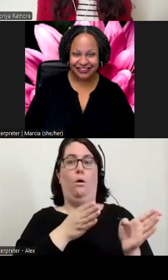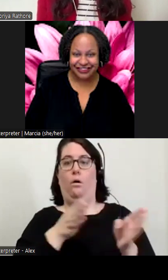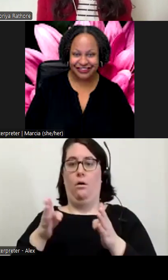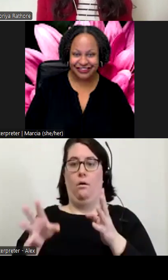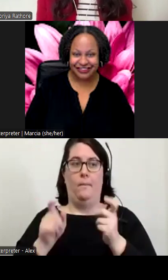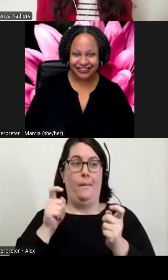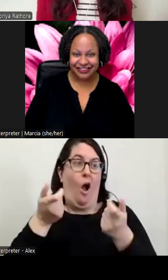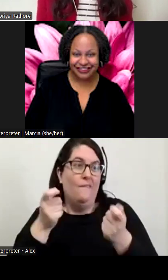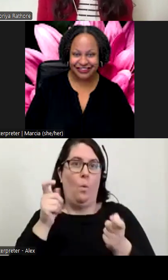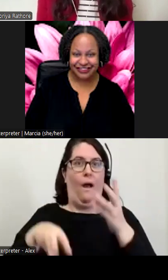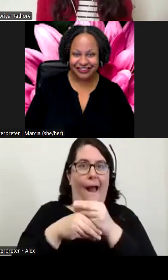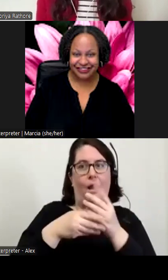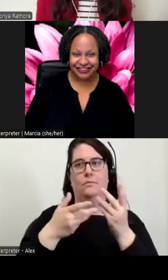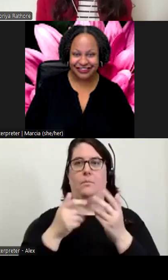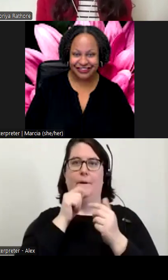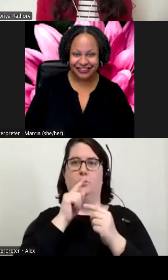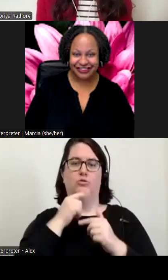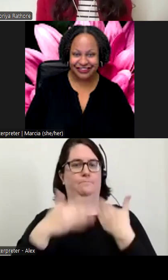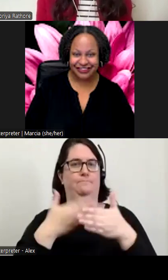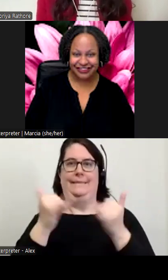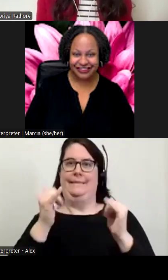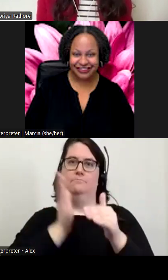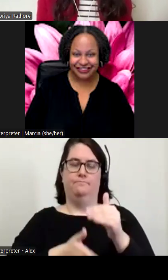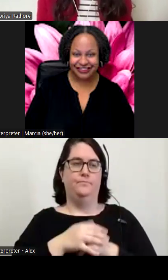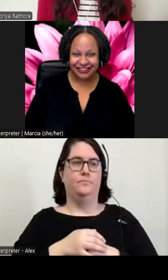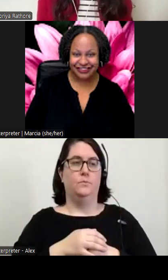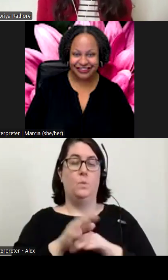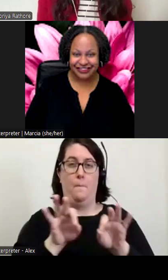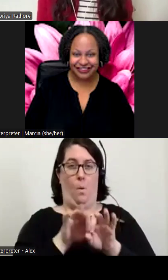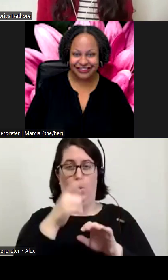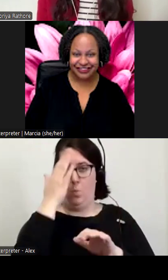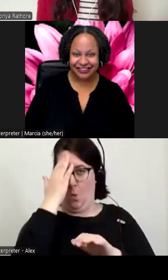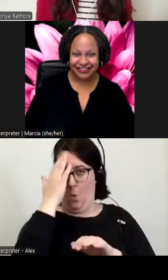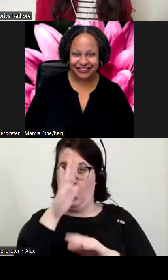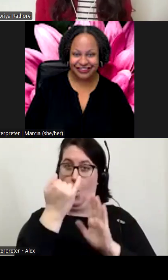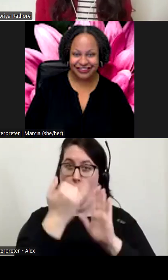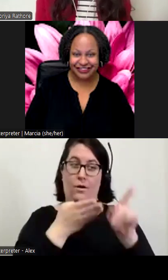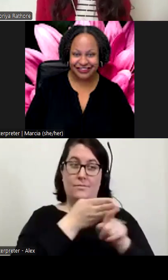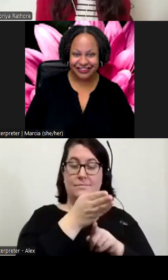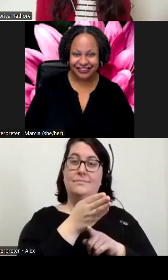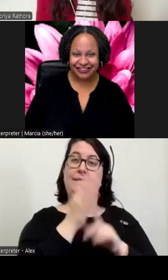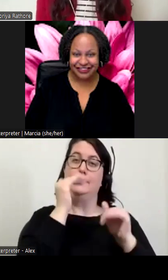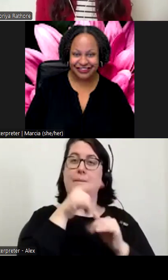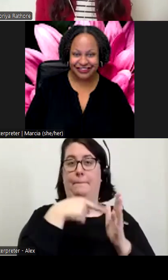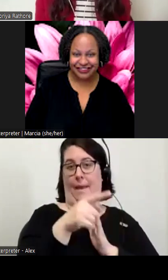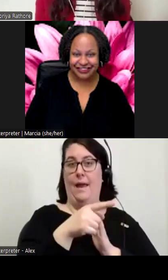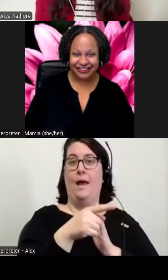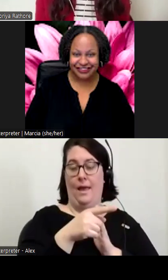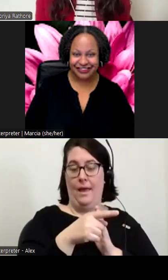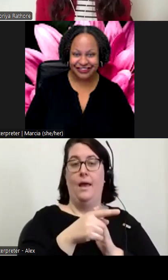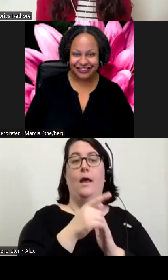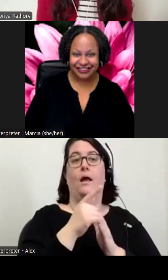happens. So make sure you understand what the recommended artist payments are in your field of work and for the type